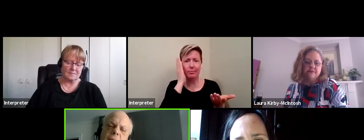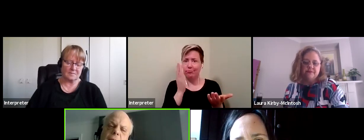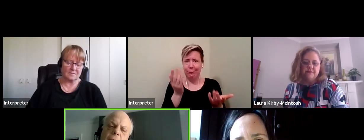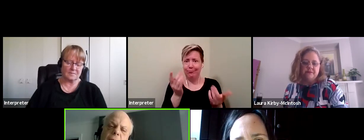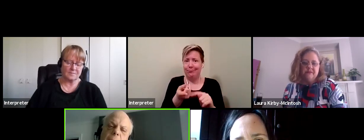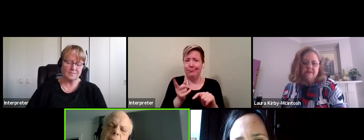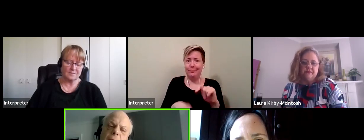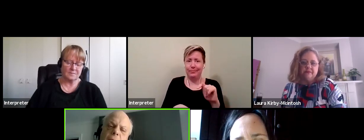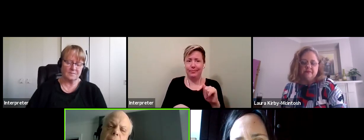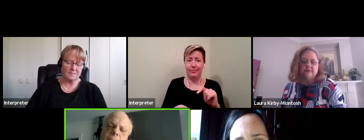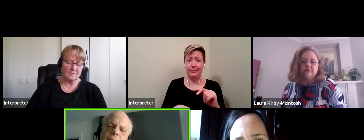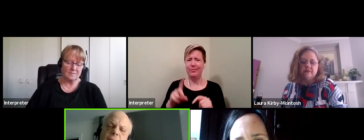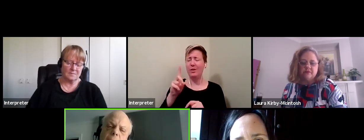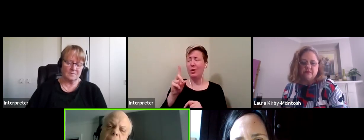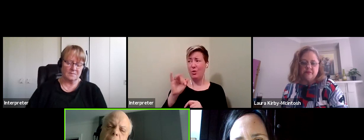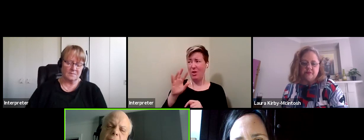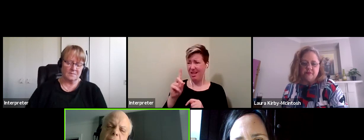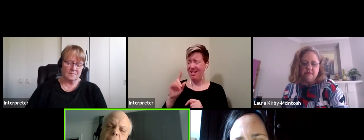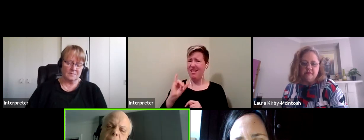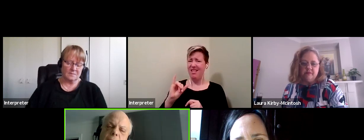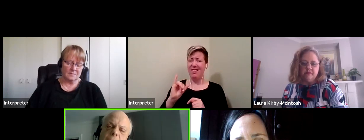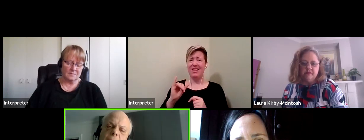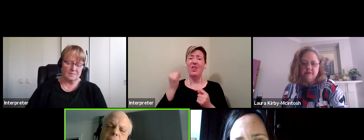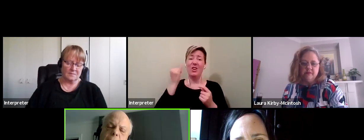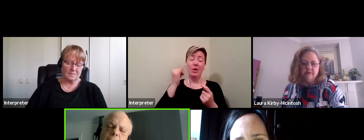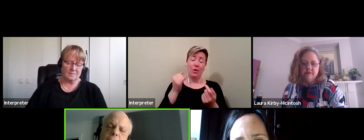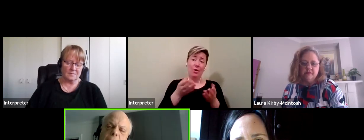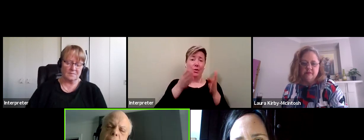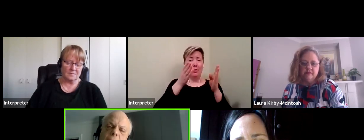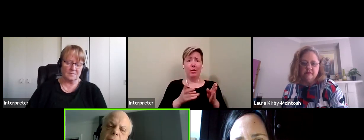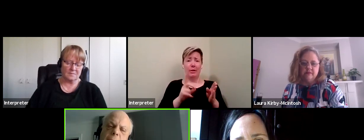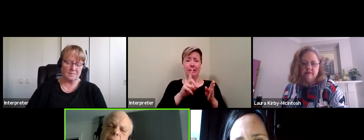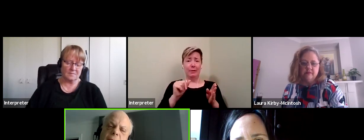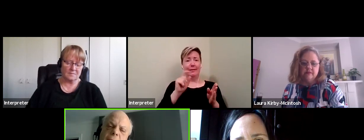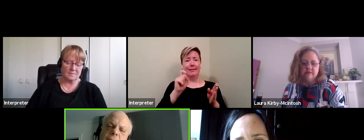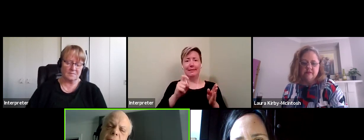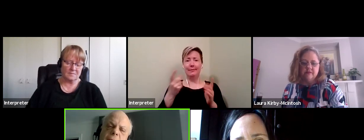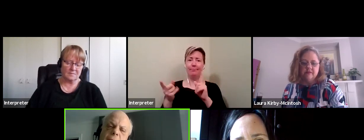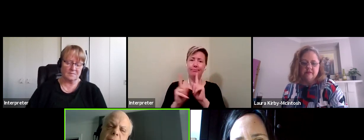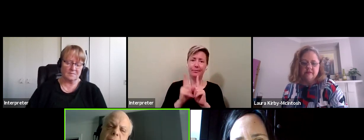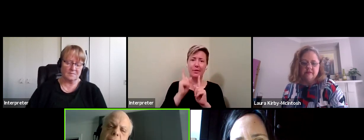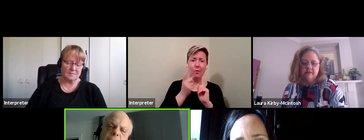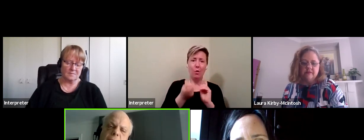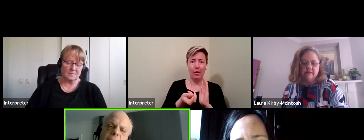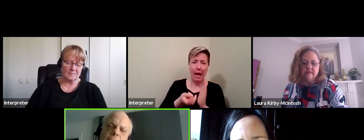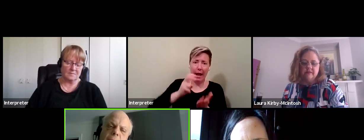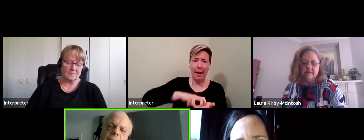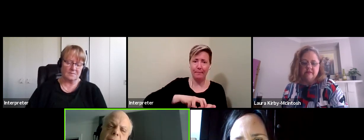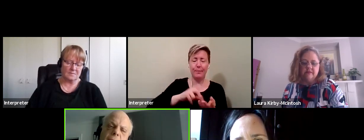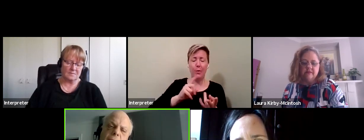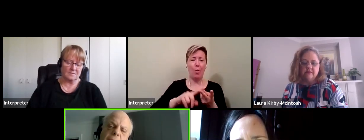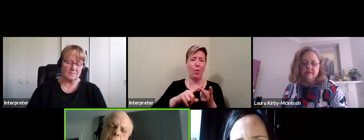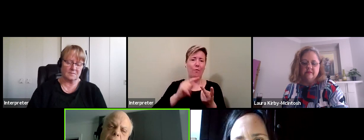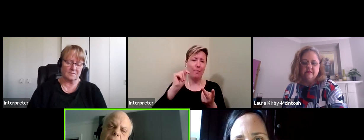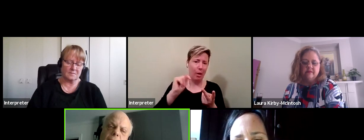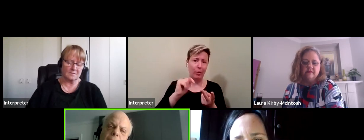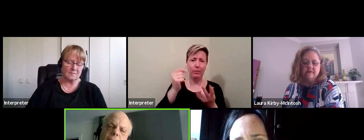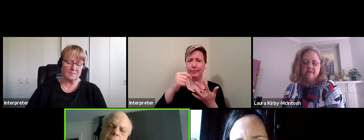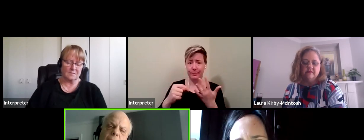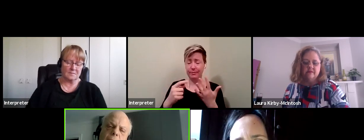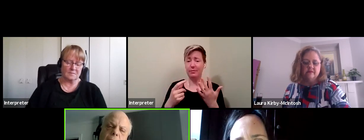the attendant care to come into your home to get you out of bed, get you on the toilet, help you do some of your activities of daily living. If you're in the